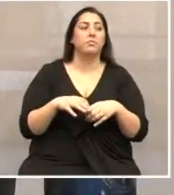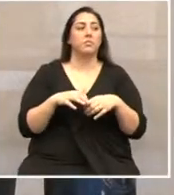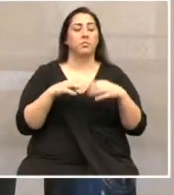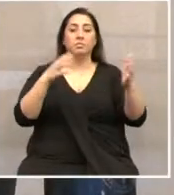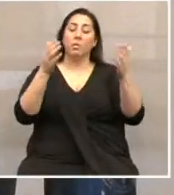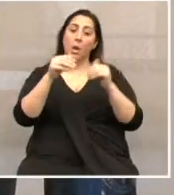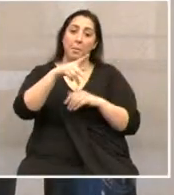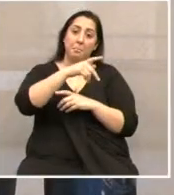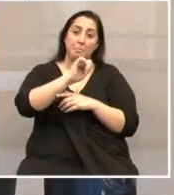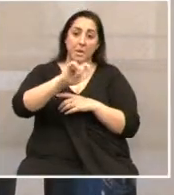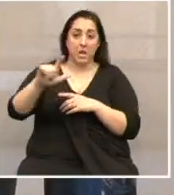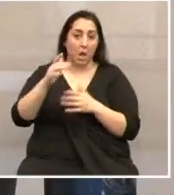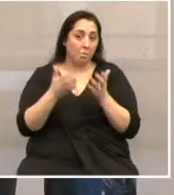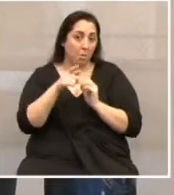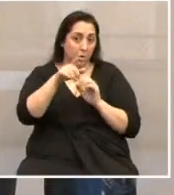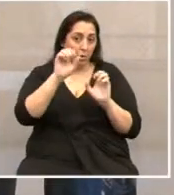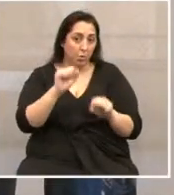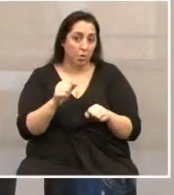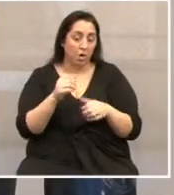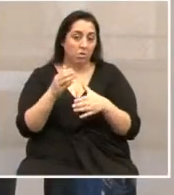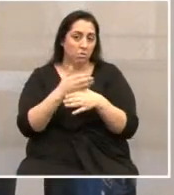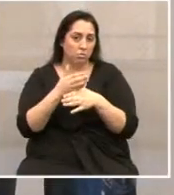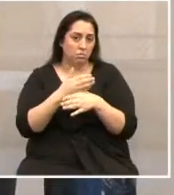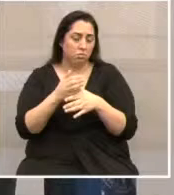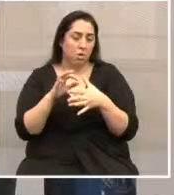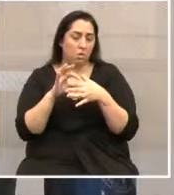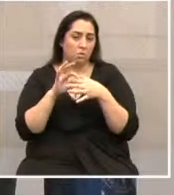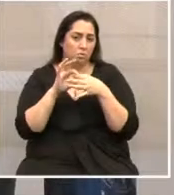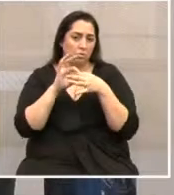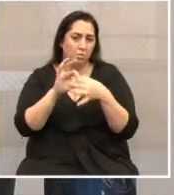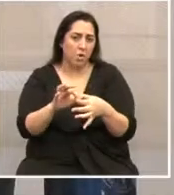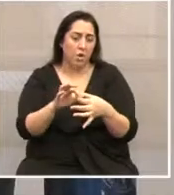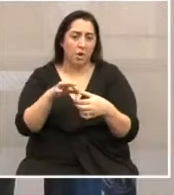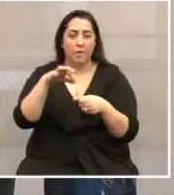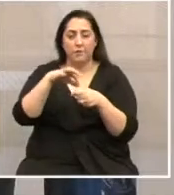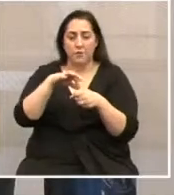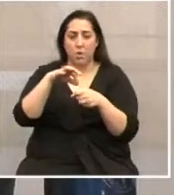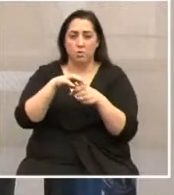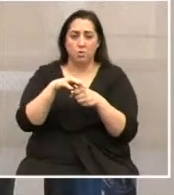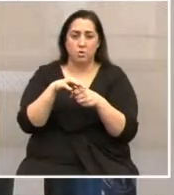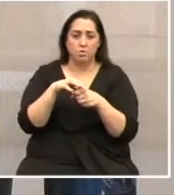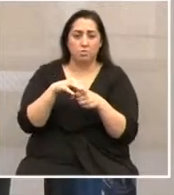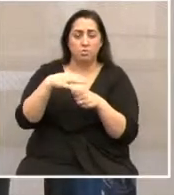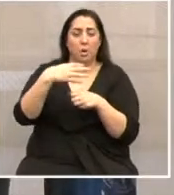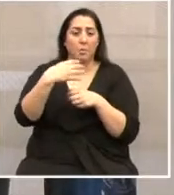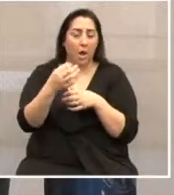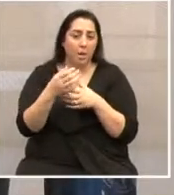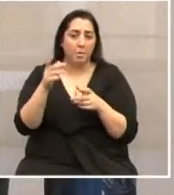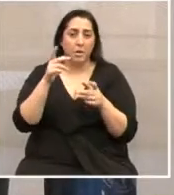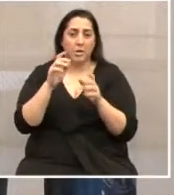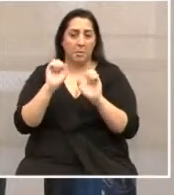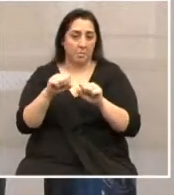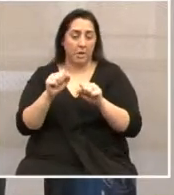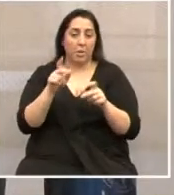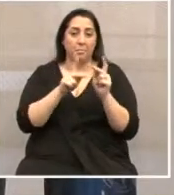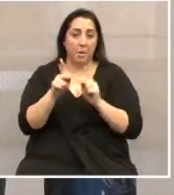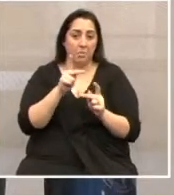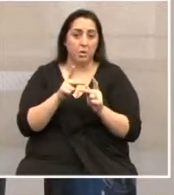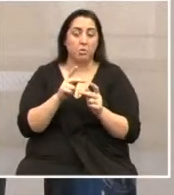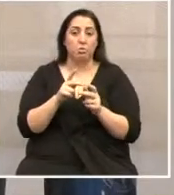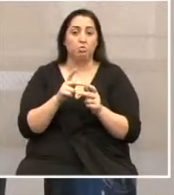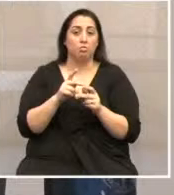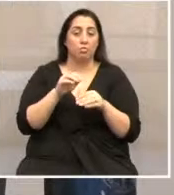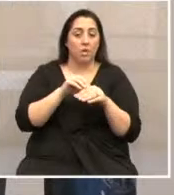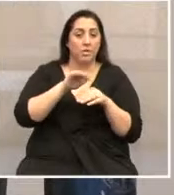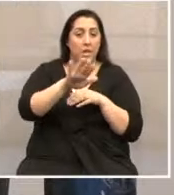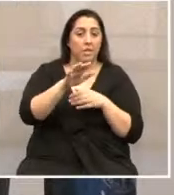you focus on the issue of voter turnout and the ability for people to accurately return their ballot